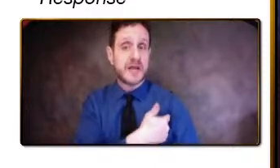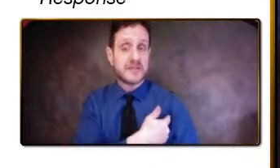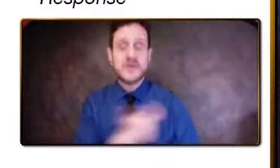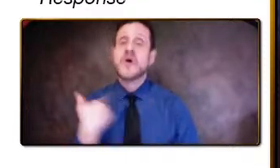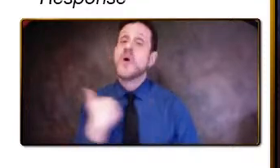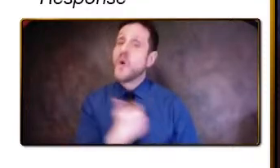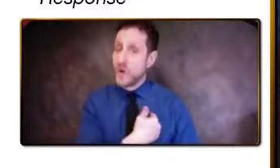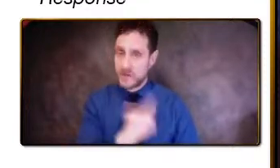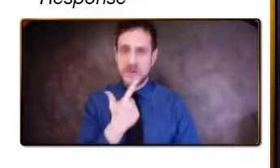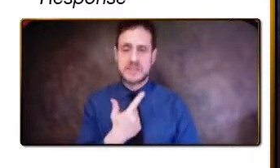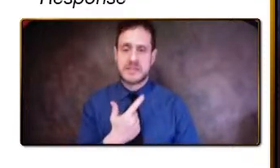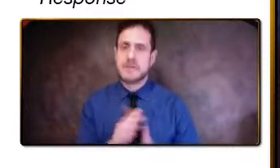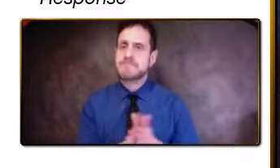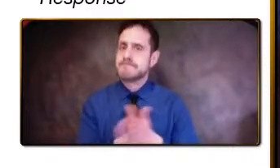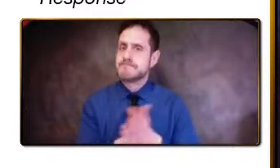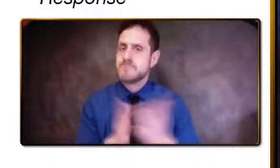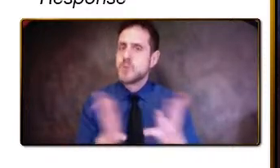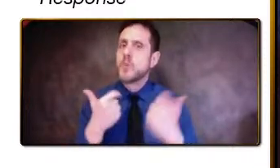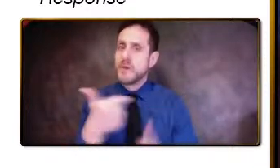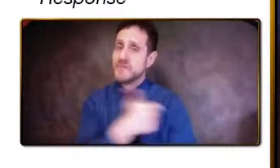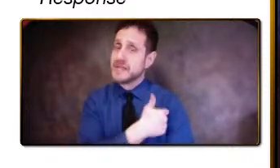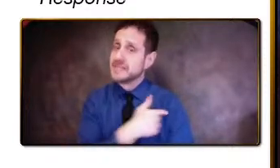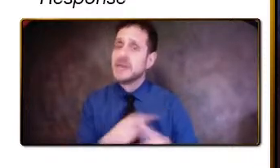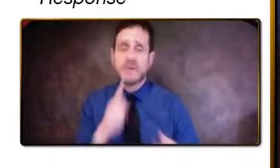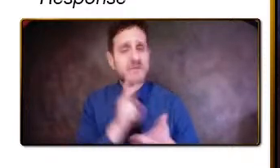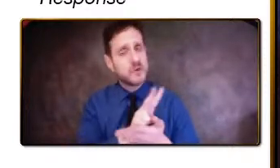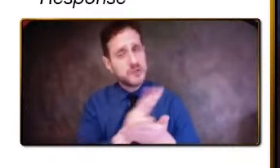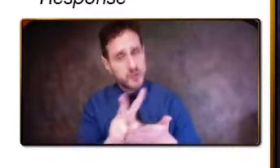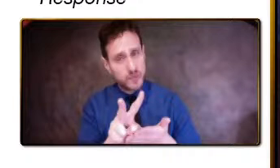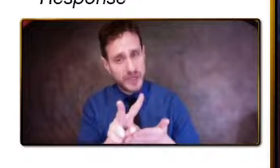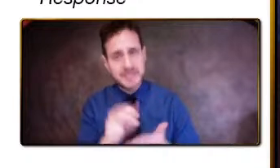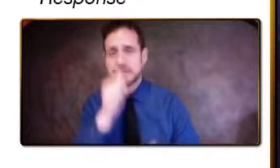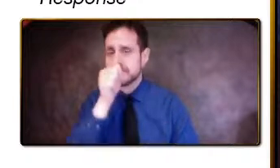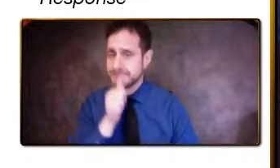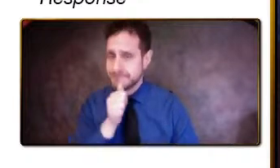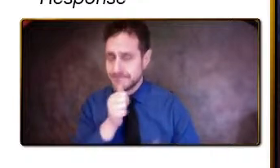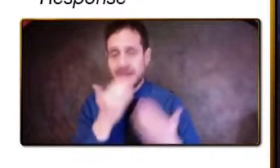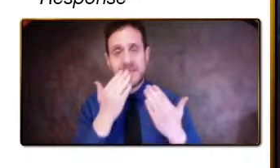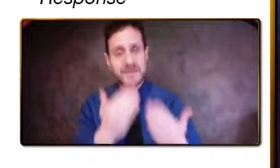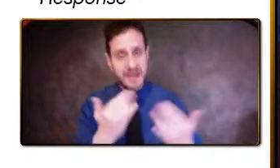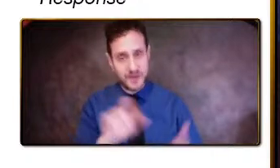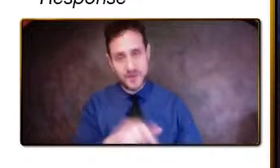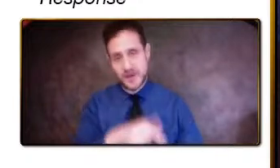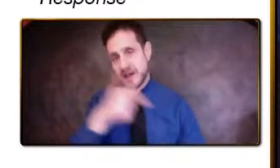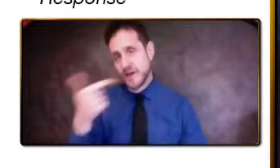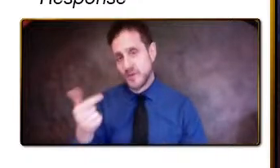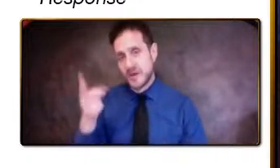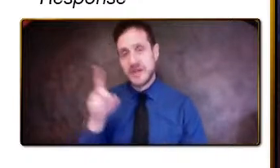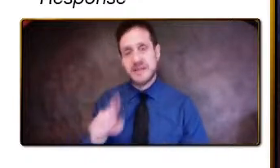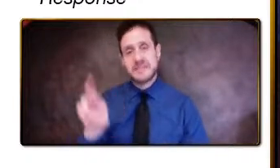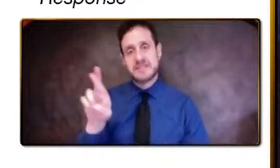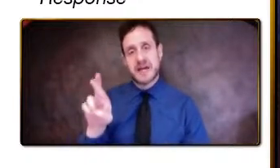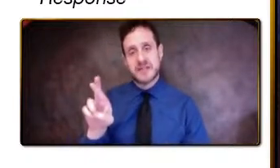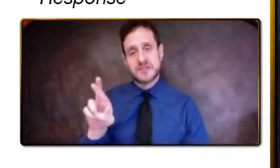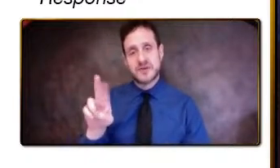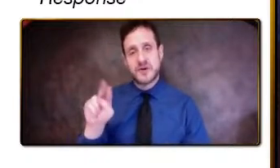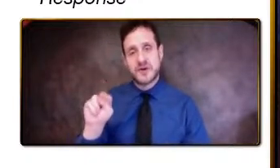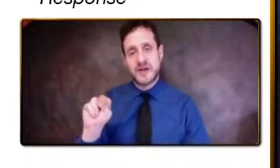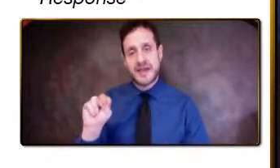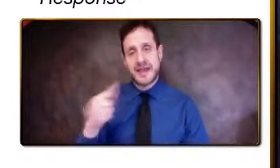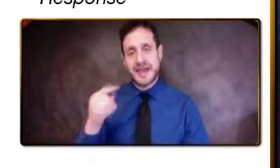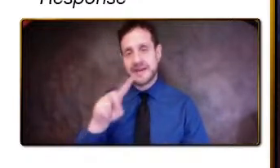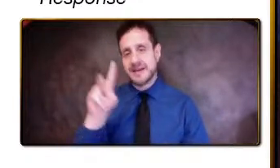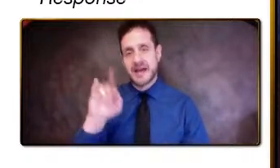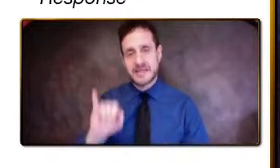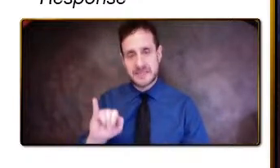least, patience is our watchword. So thank you, and with that, I'd like to turn it over to Dr. Ngozi Ezike.